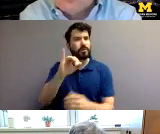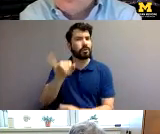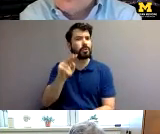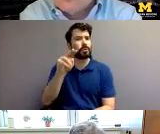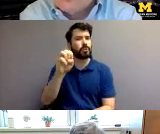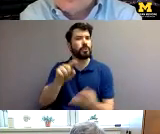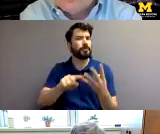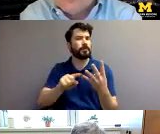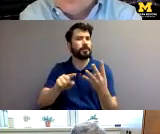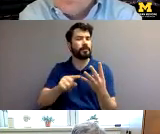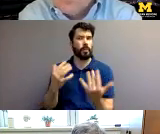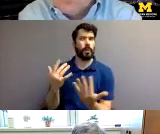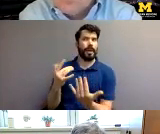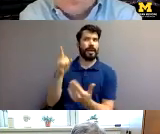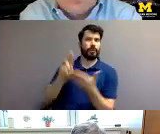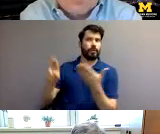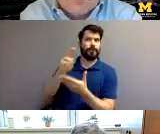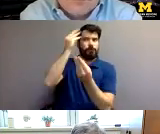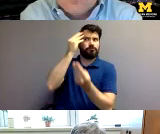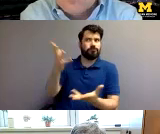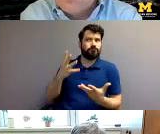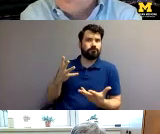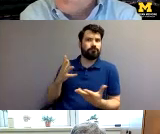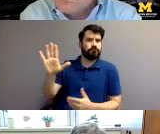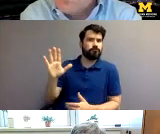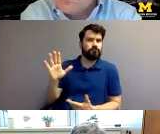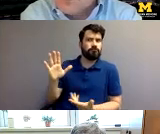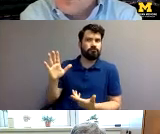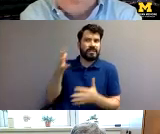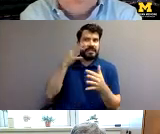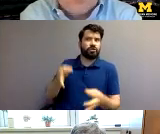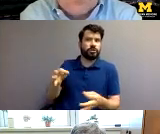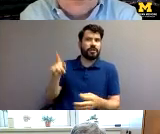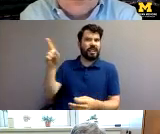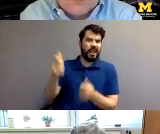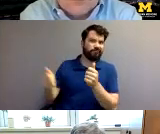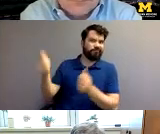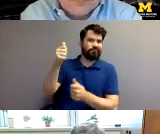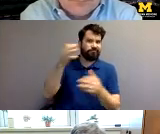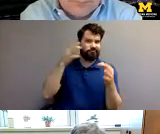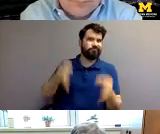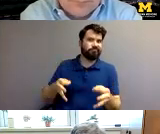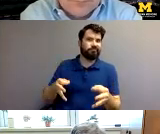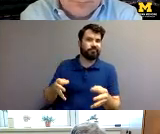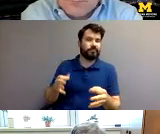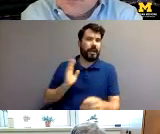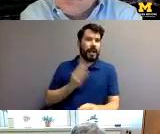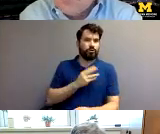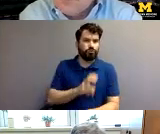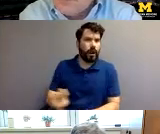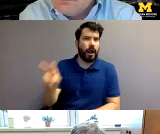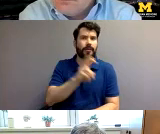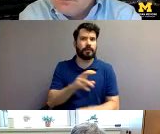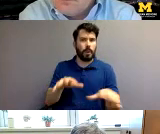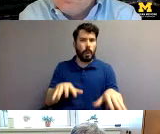awaiting guidance from the university, which does have the overall say in our travel and hosting policies.